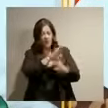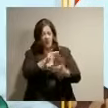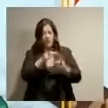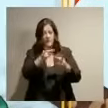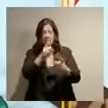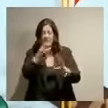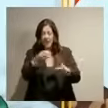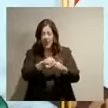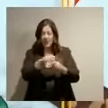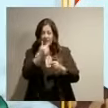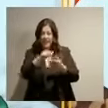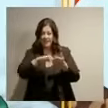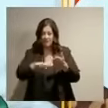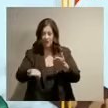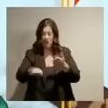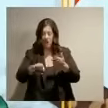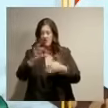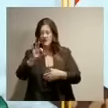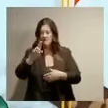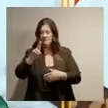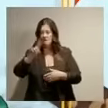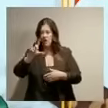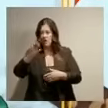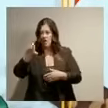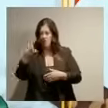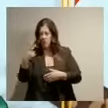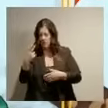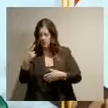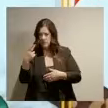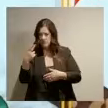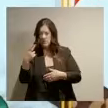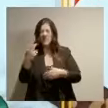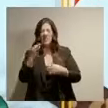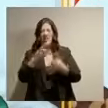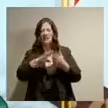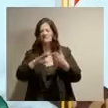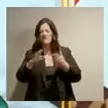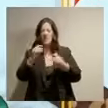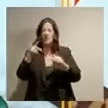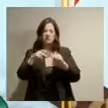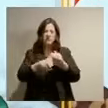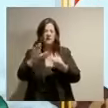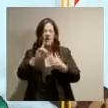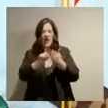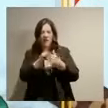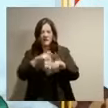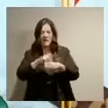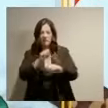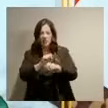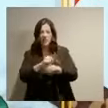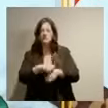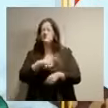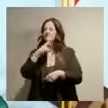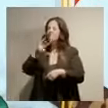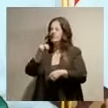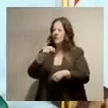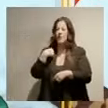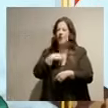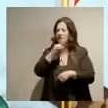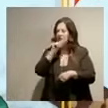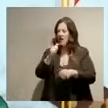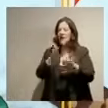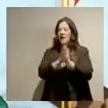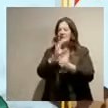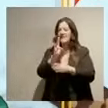not include furloughs? There are no furloughs. There are no layoffs. We're not asking for wage cuts or concessions. We are asking for